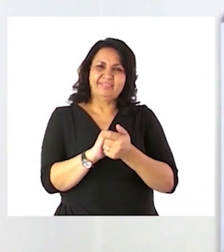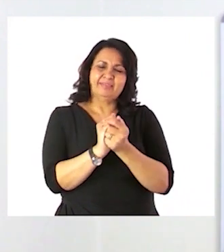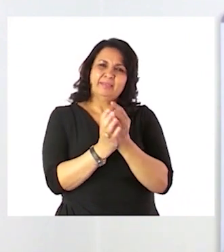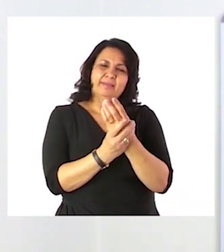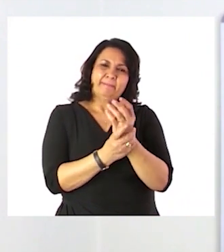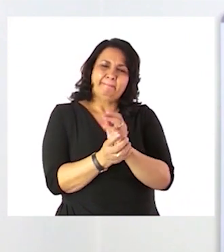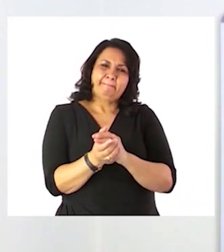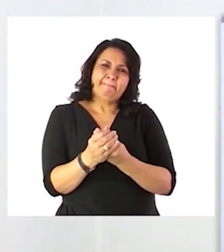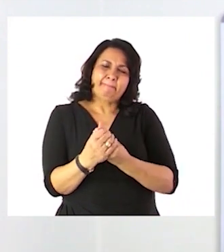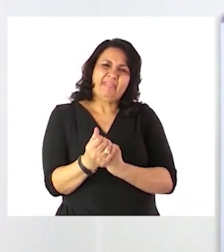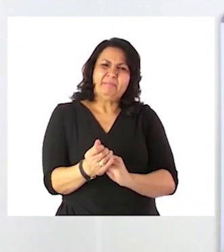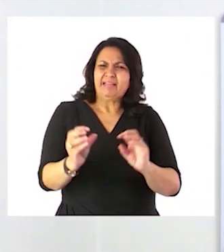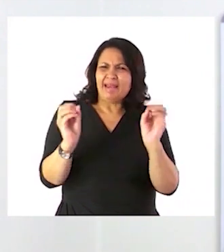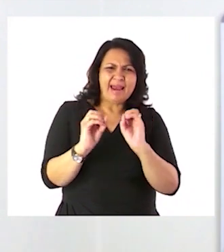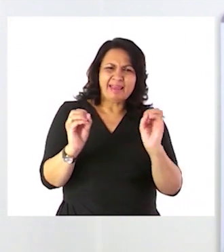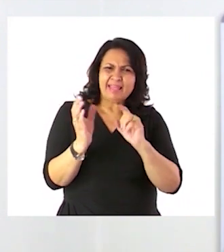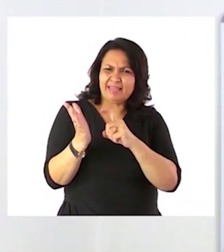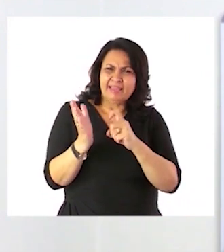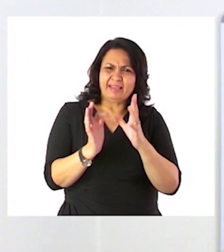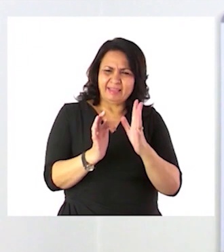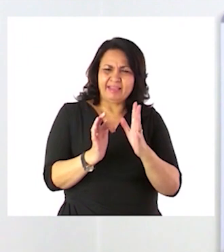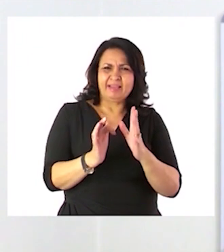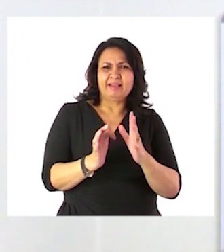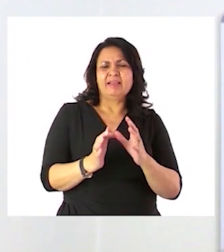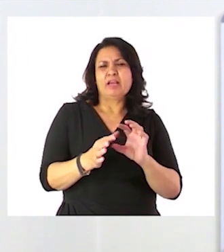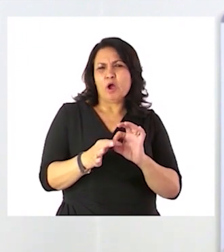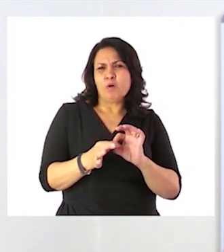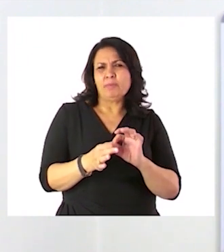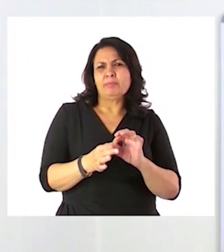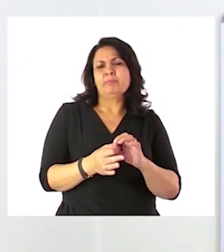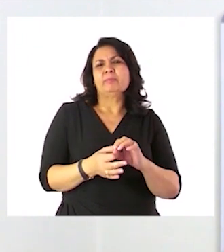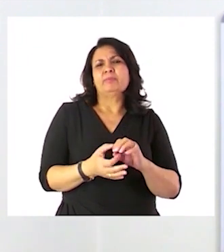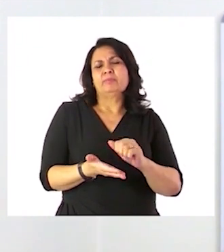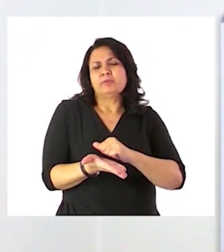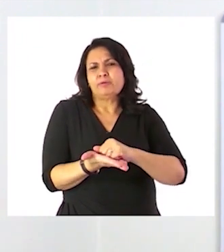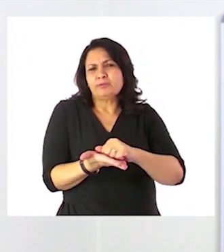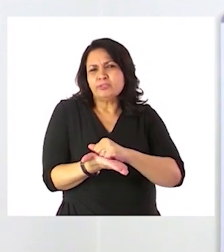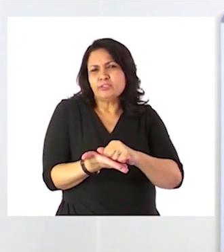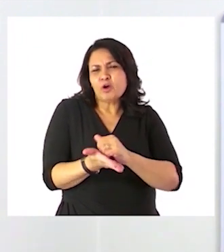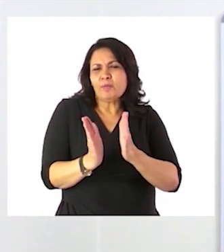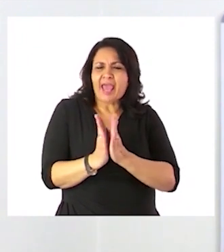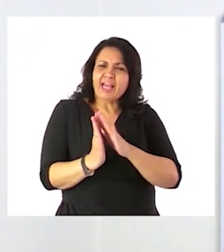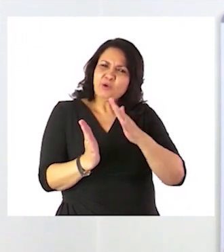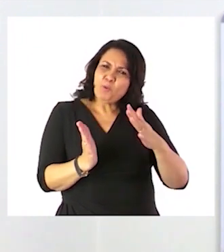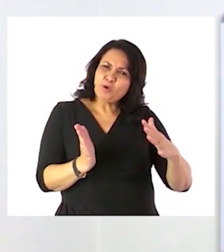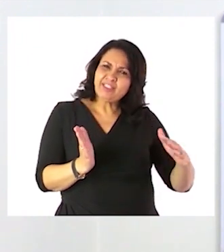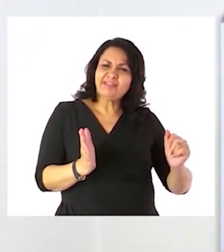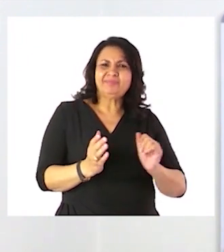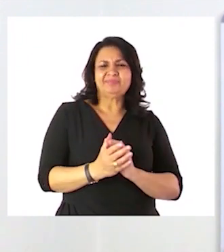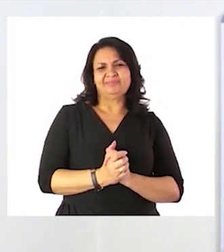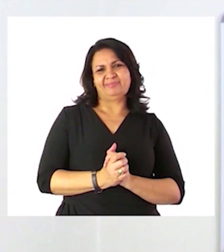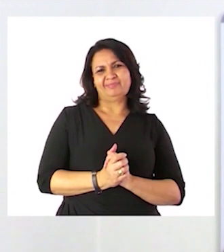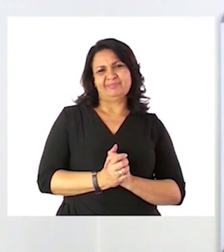But if you don't have a sanitizer at home, please go ahead and use soap and